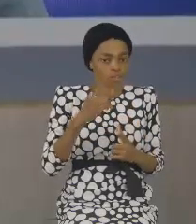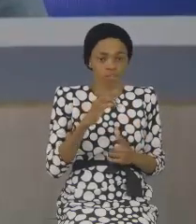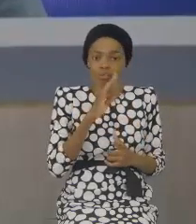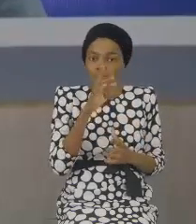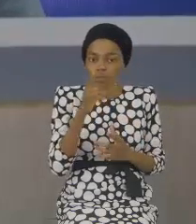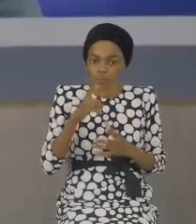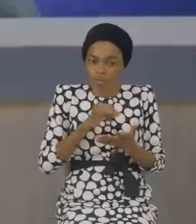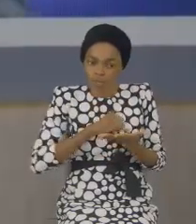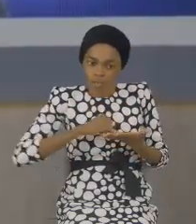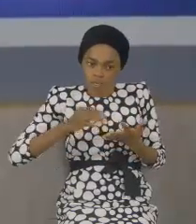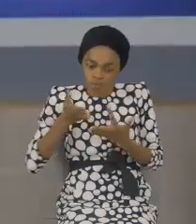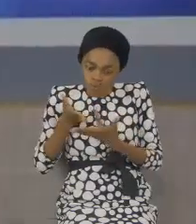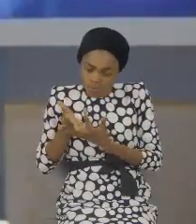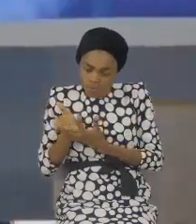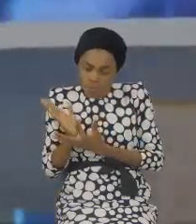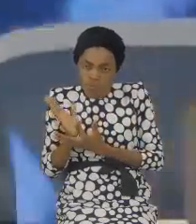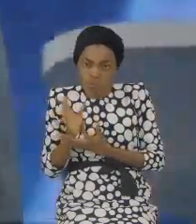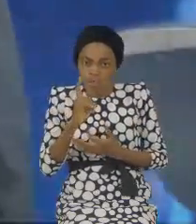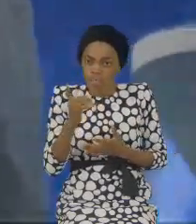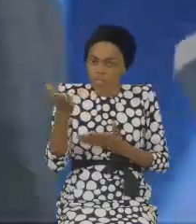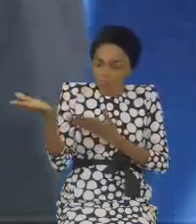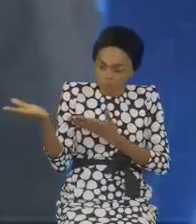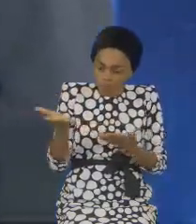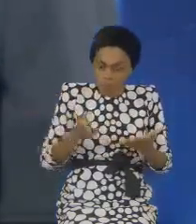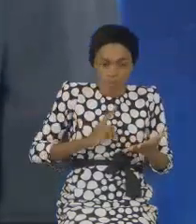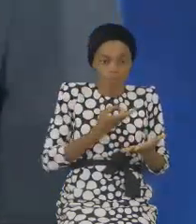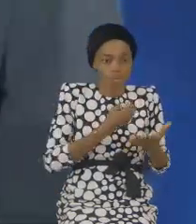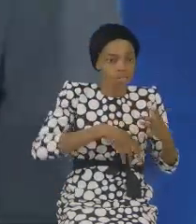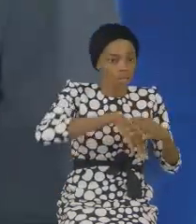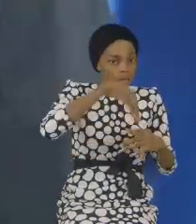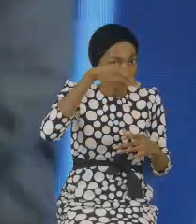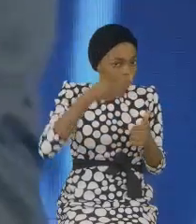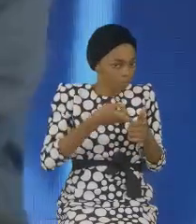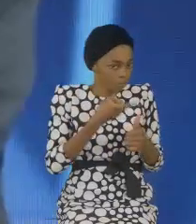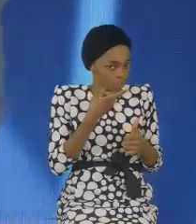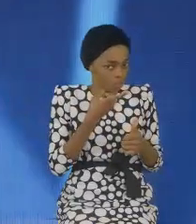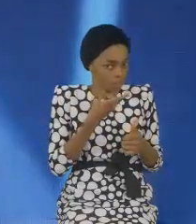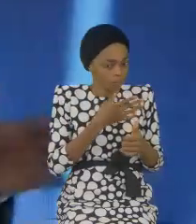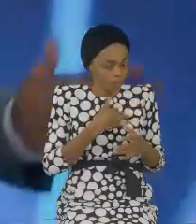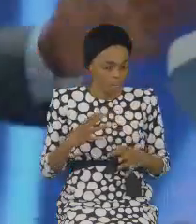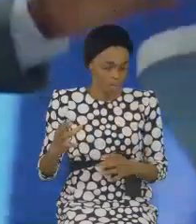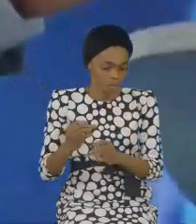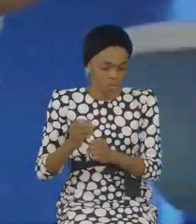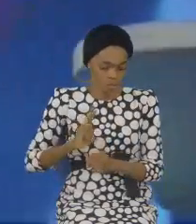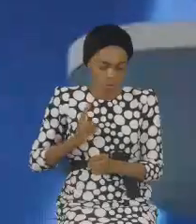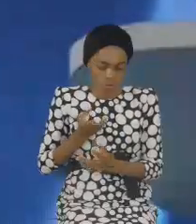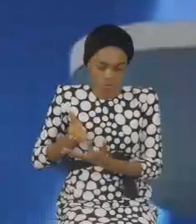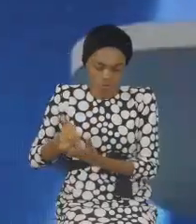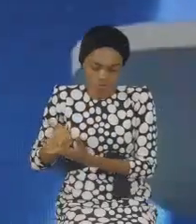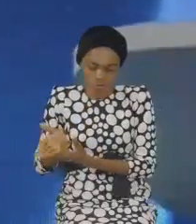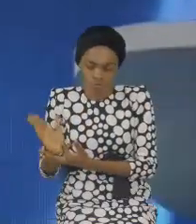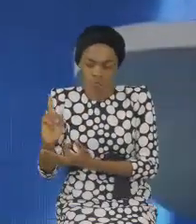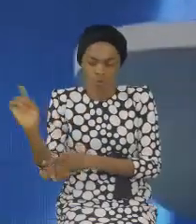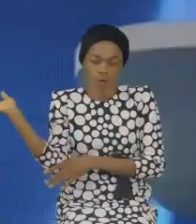through the wilderness. He brought us out, first part. He took us through the